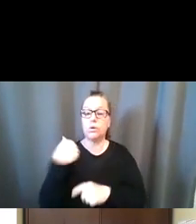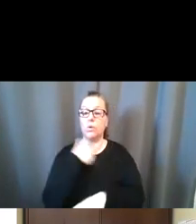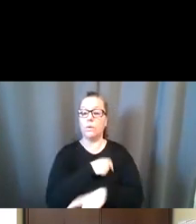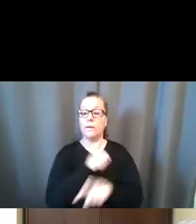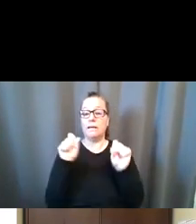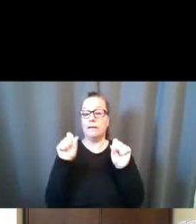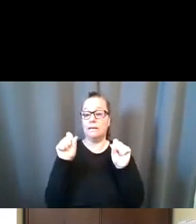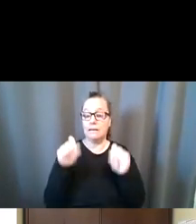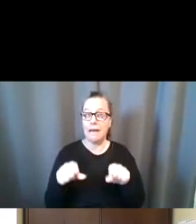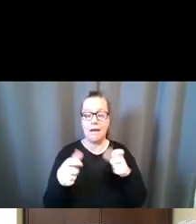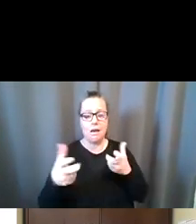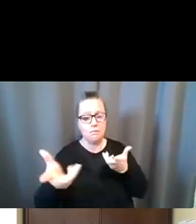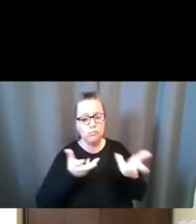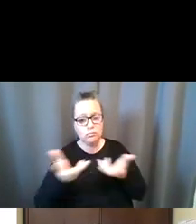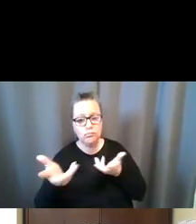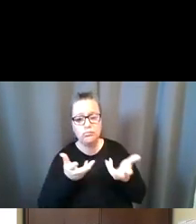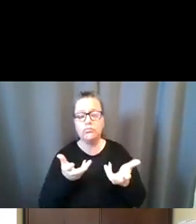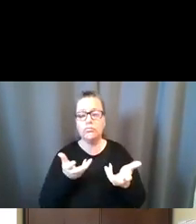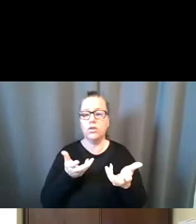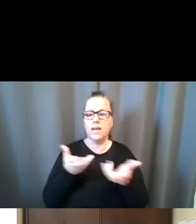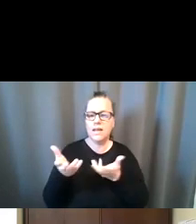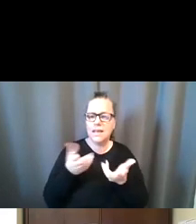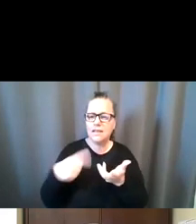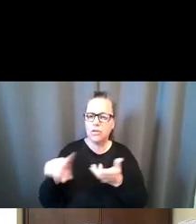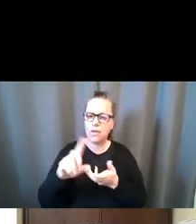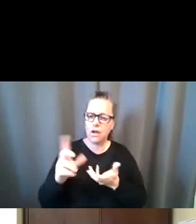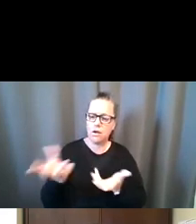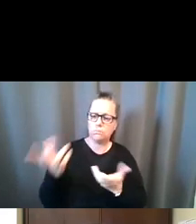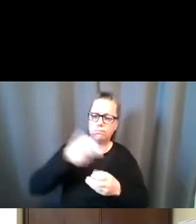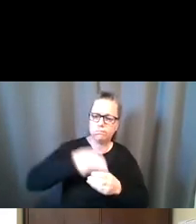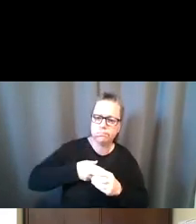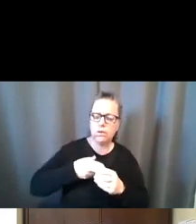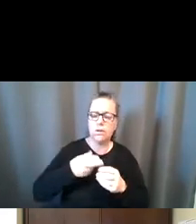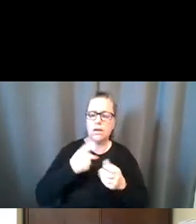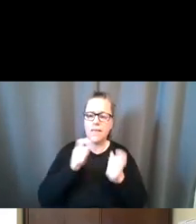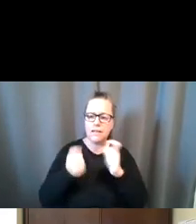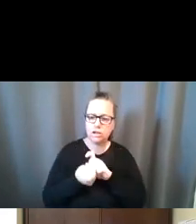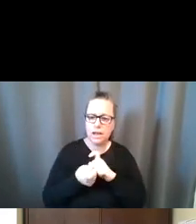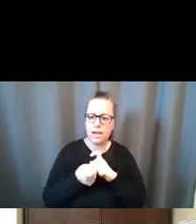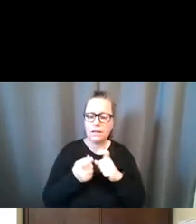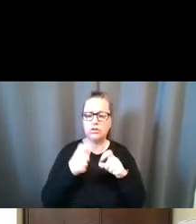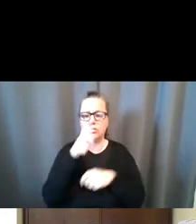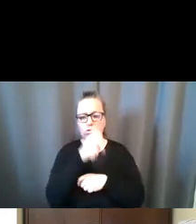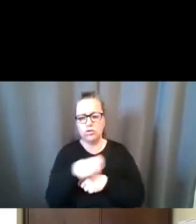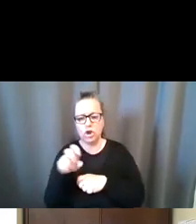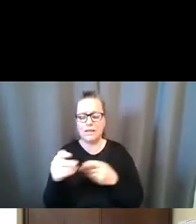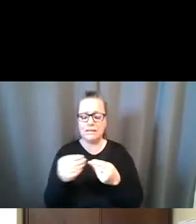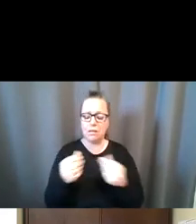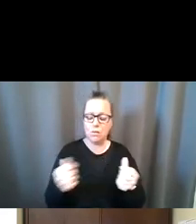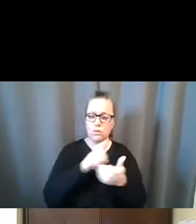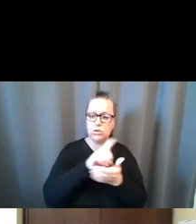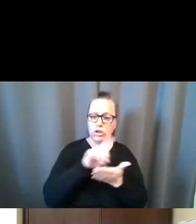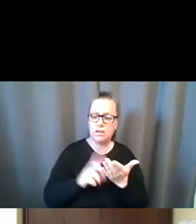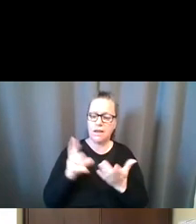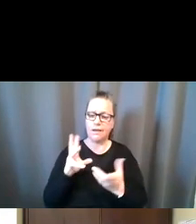can engage them and engage their participation in the change journey, in the solution design, and being part